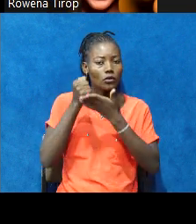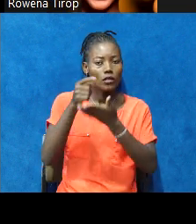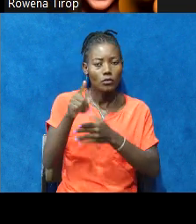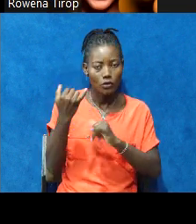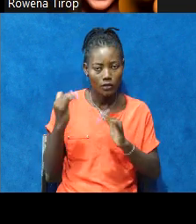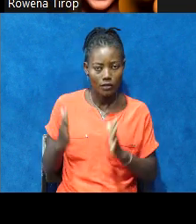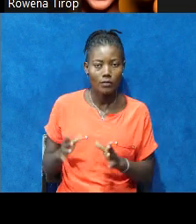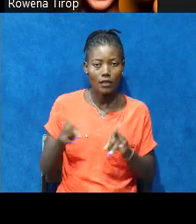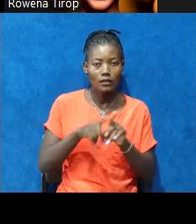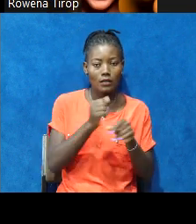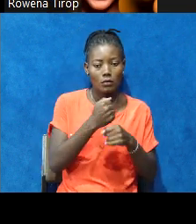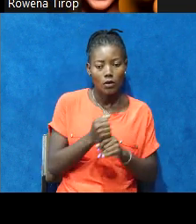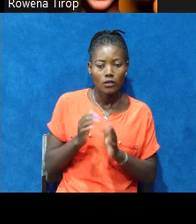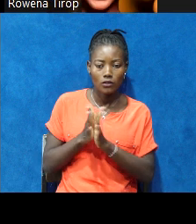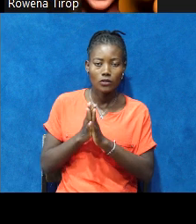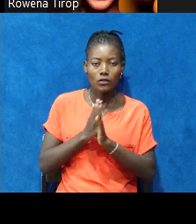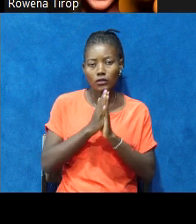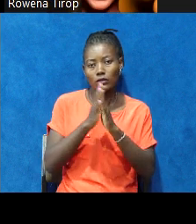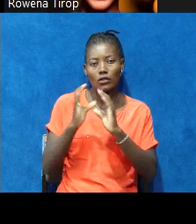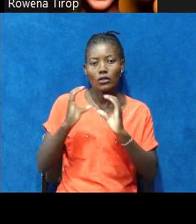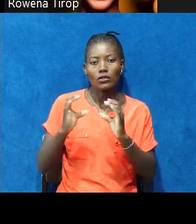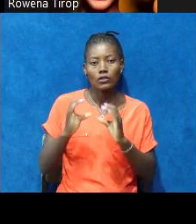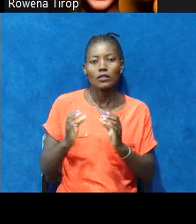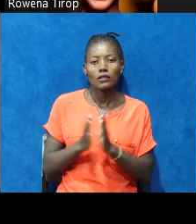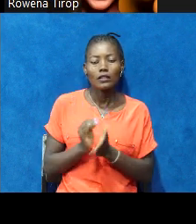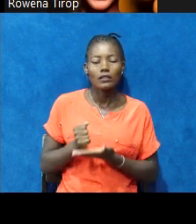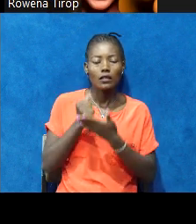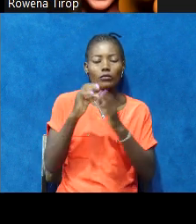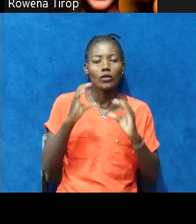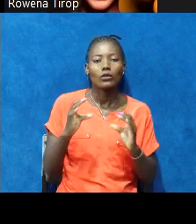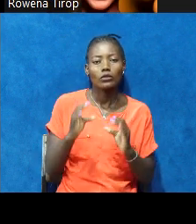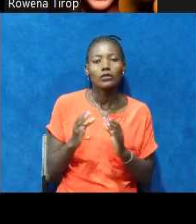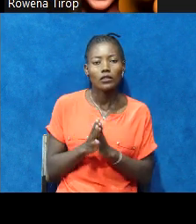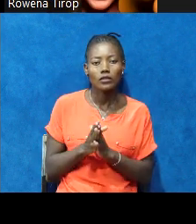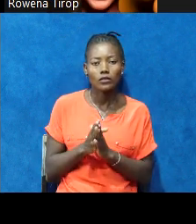as athletes, even working with the coaches, and also help coaches be there with you